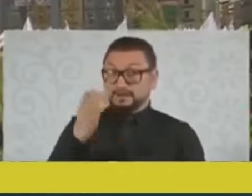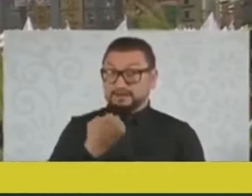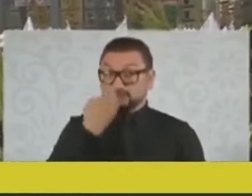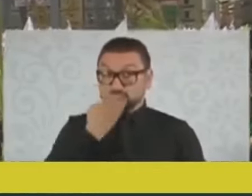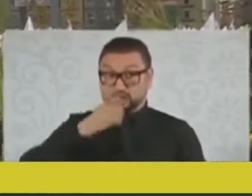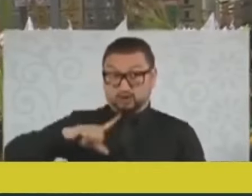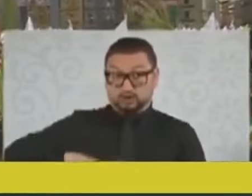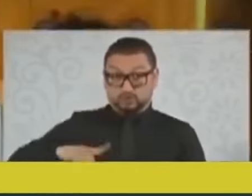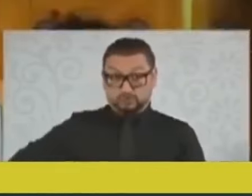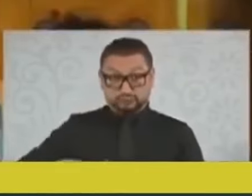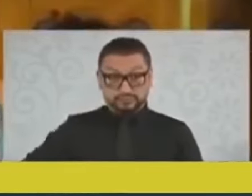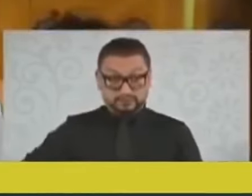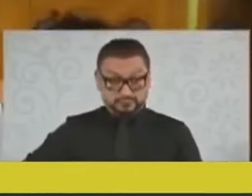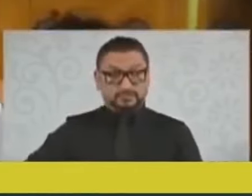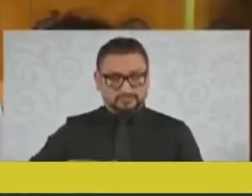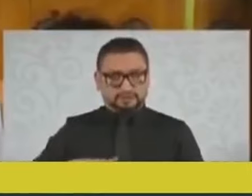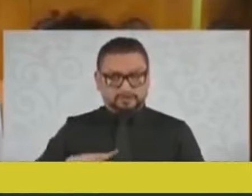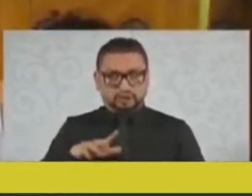30. We will